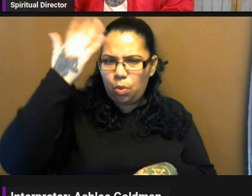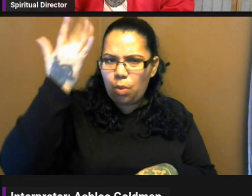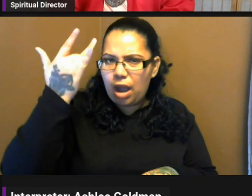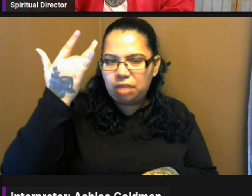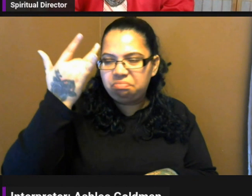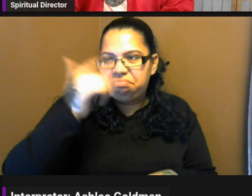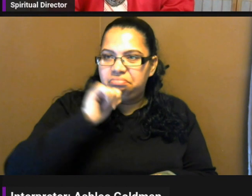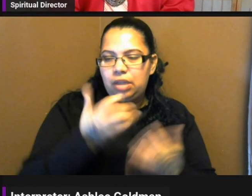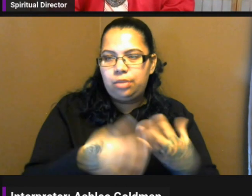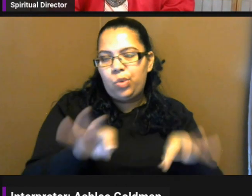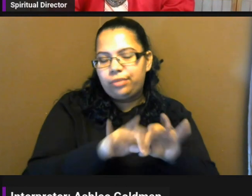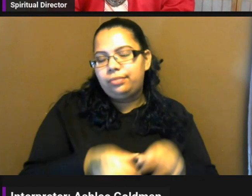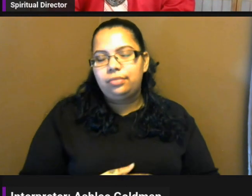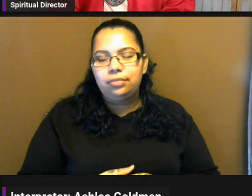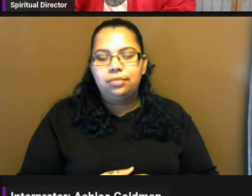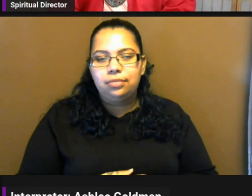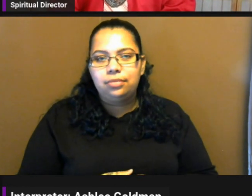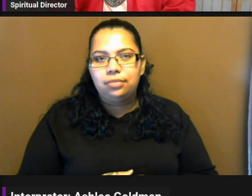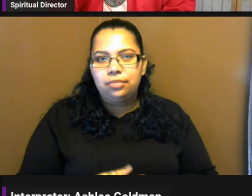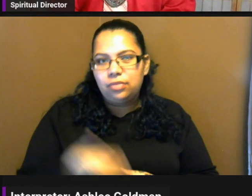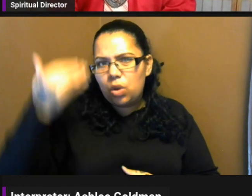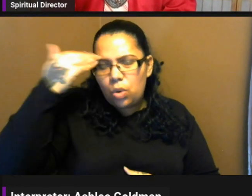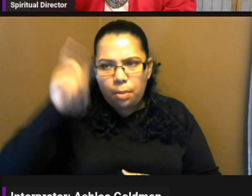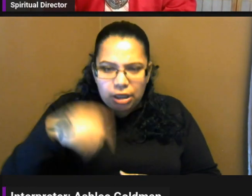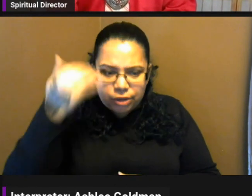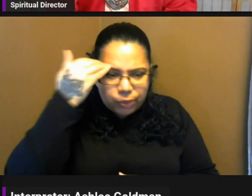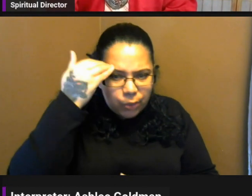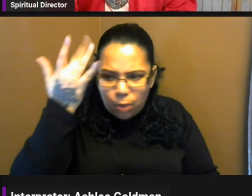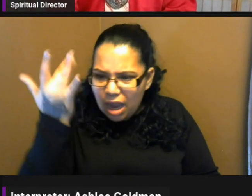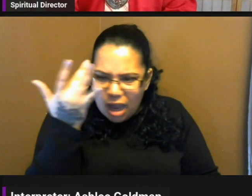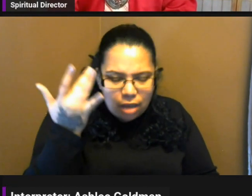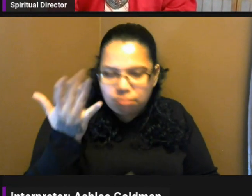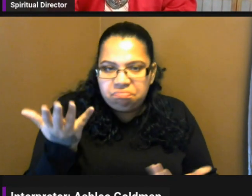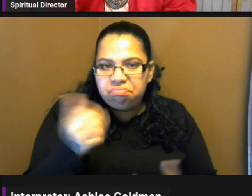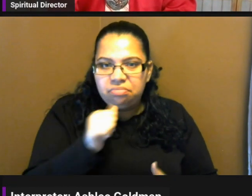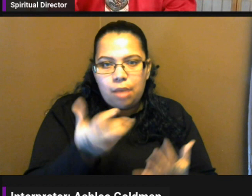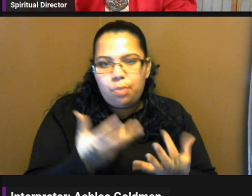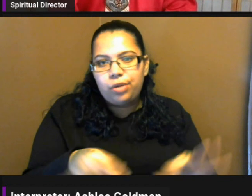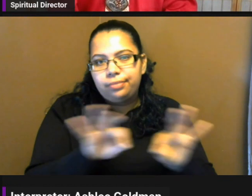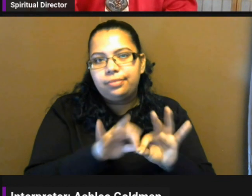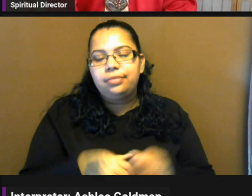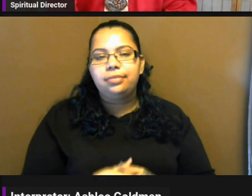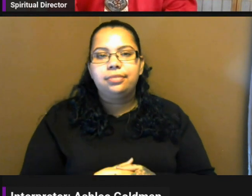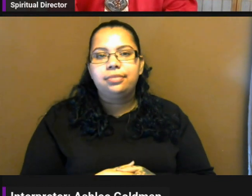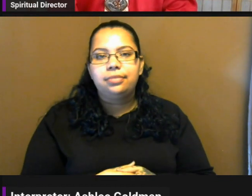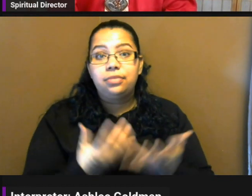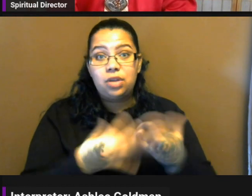We don't need to find the why. What is more important is that we choose.